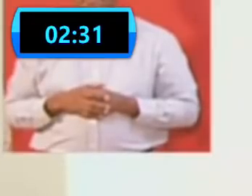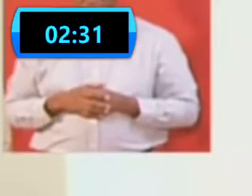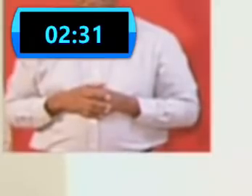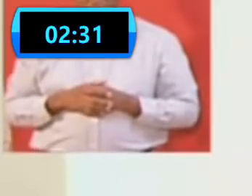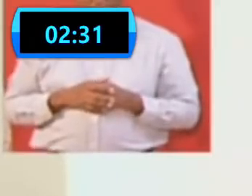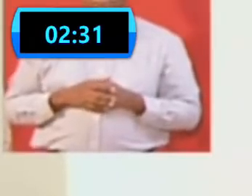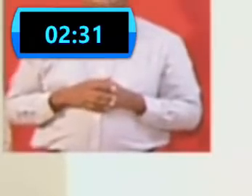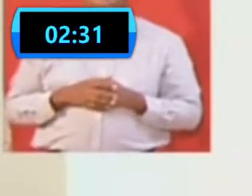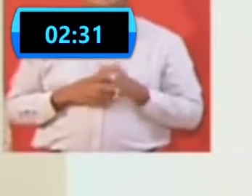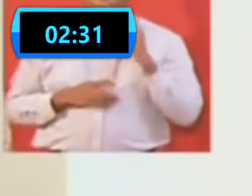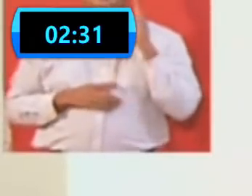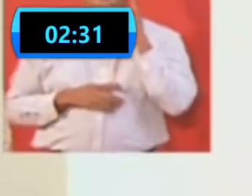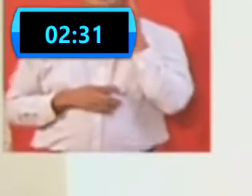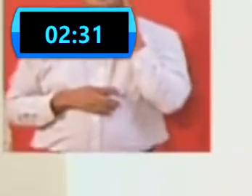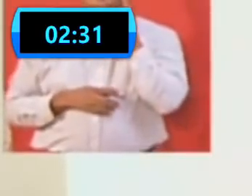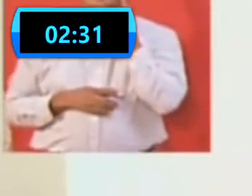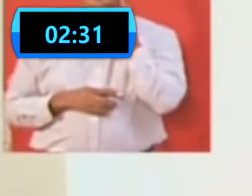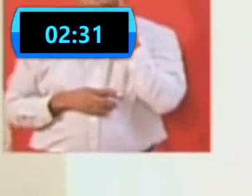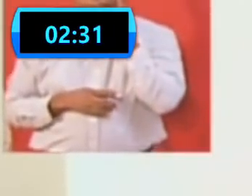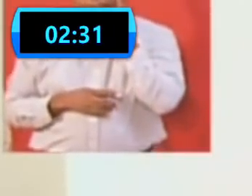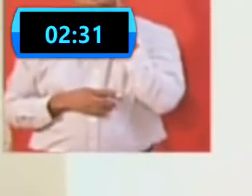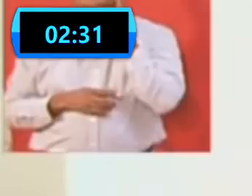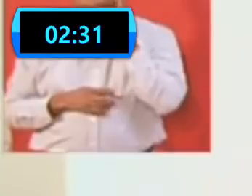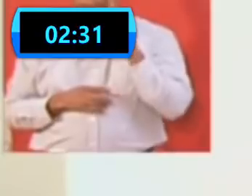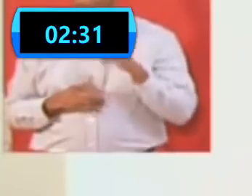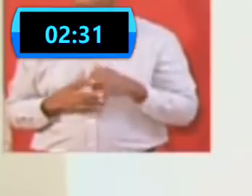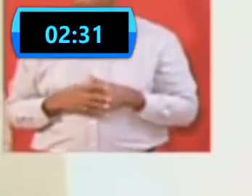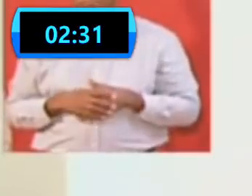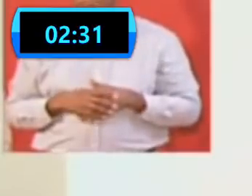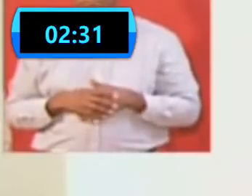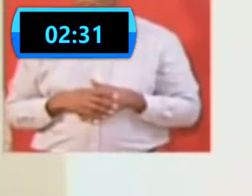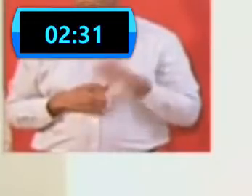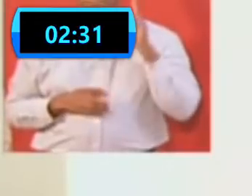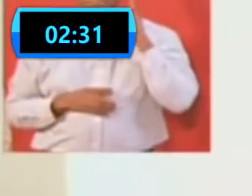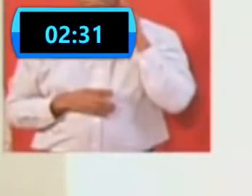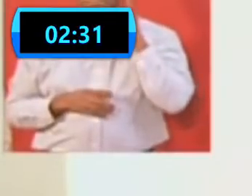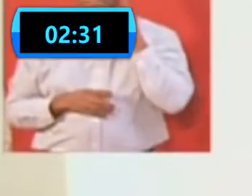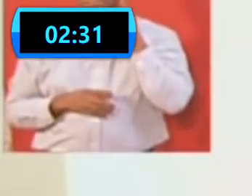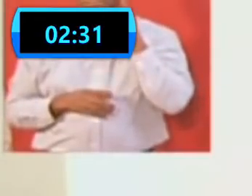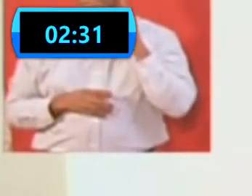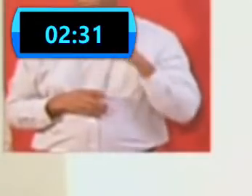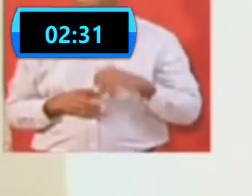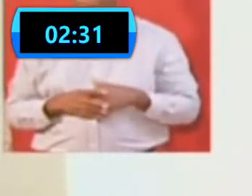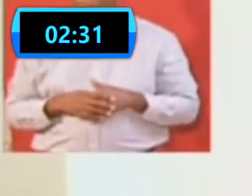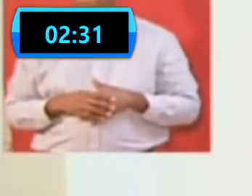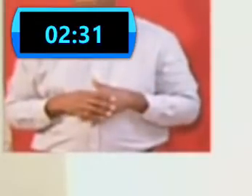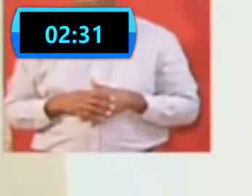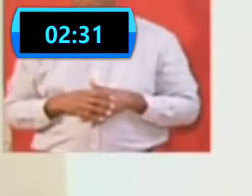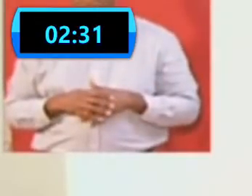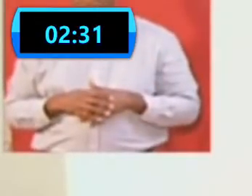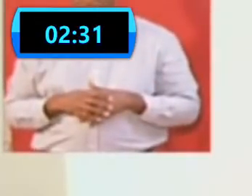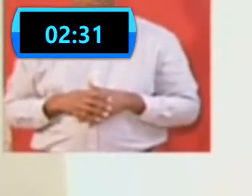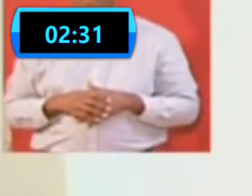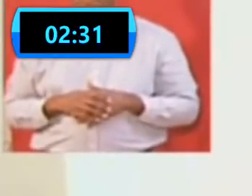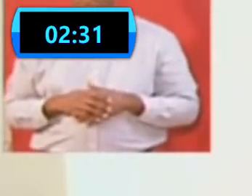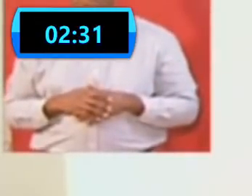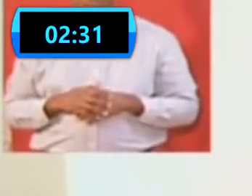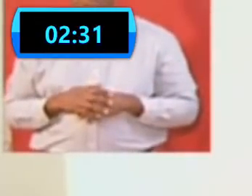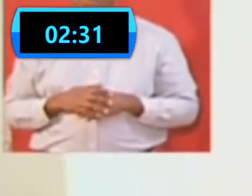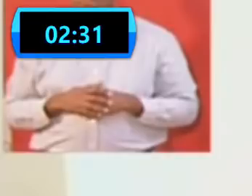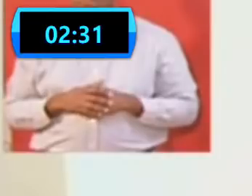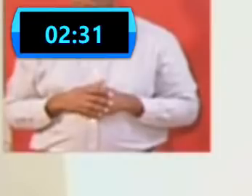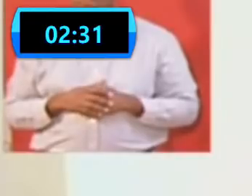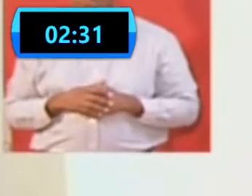say a level that we can deem to be